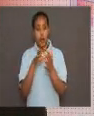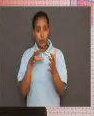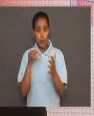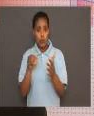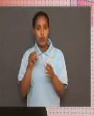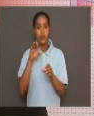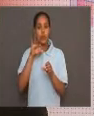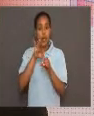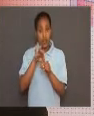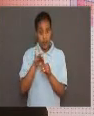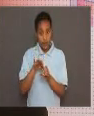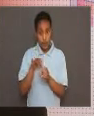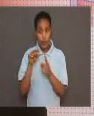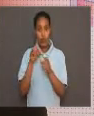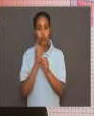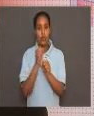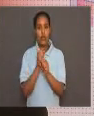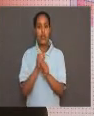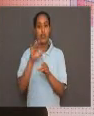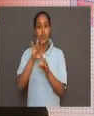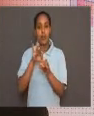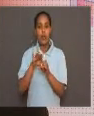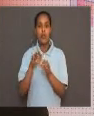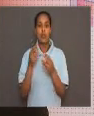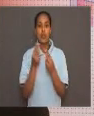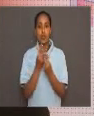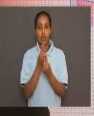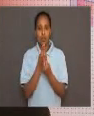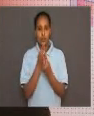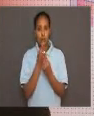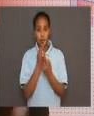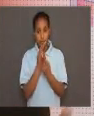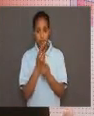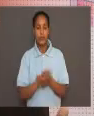by plants to make plant proteins.